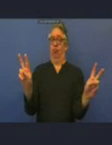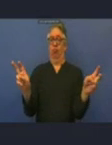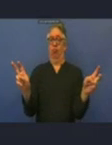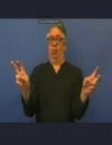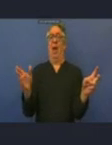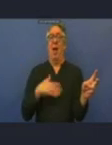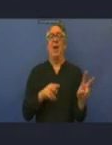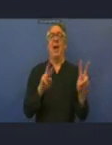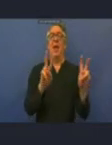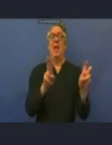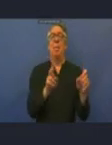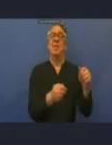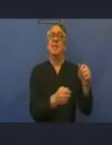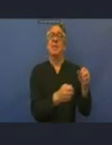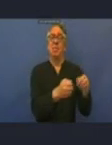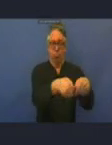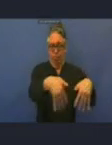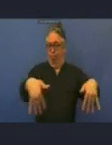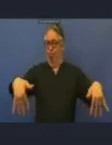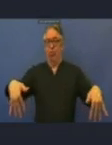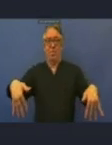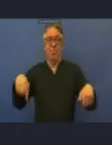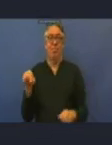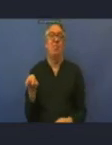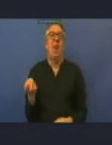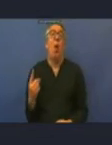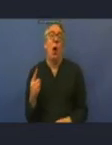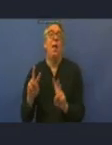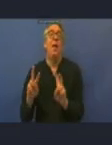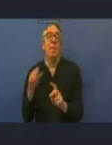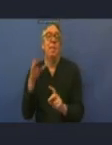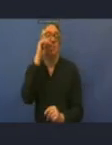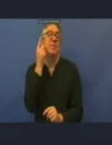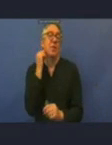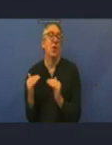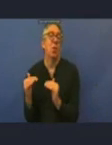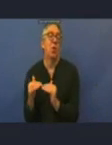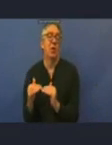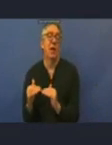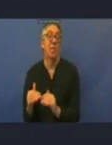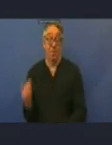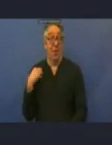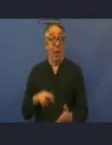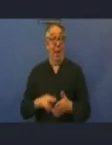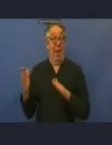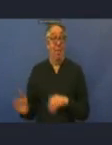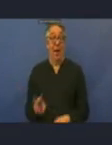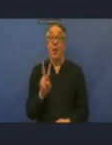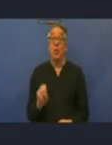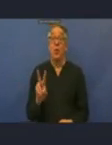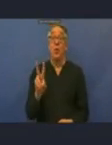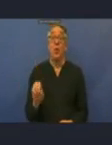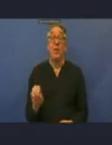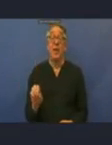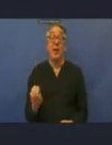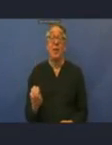probably 2020. Yeah? But of course, then we were touched by what is happening in